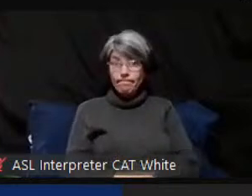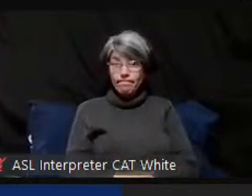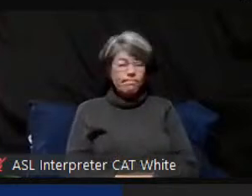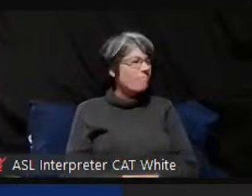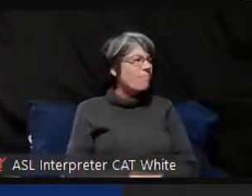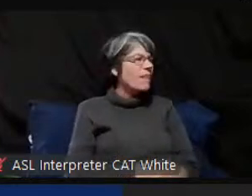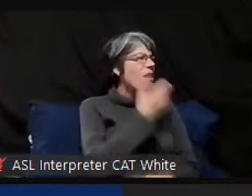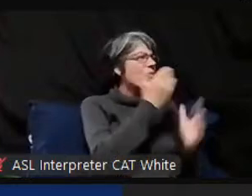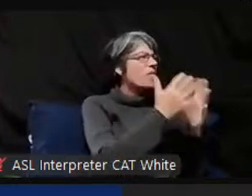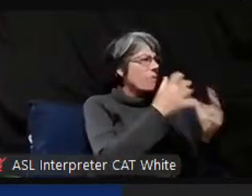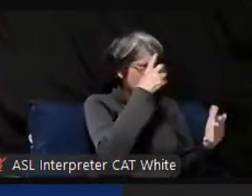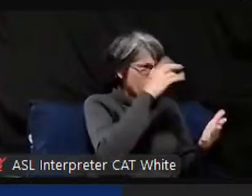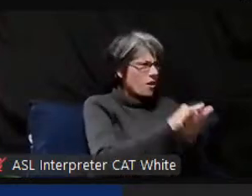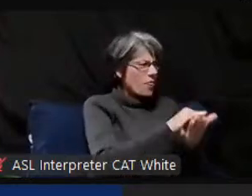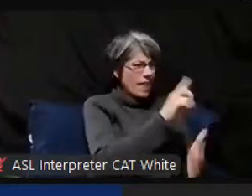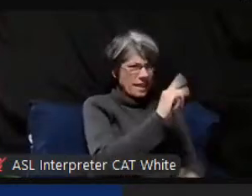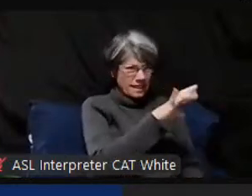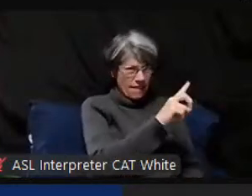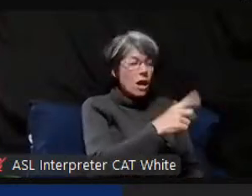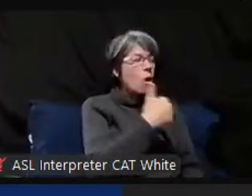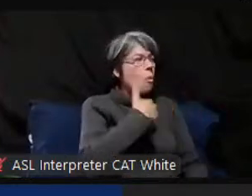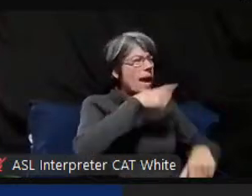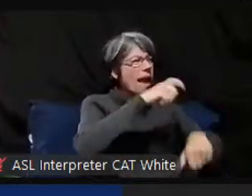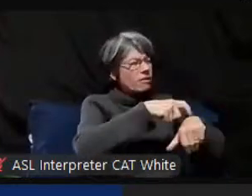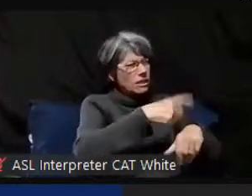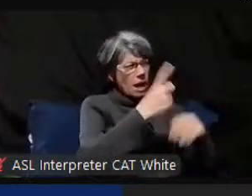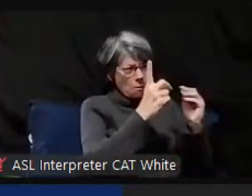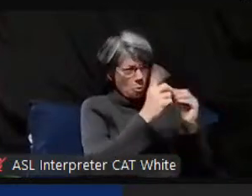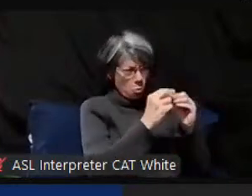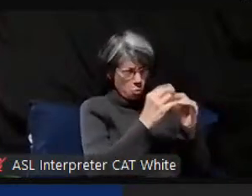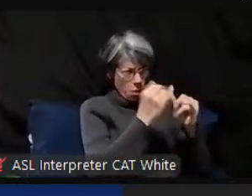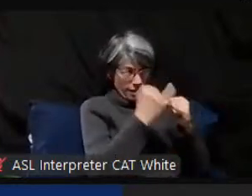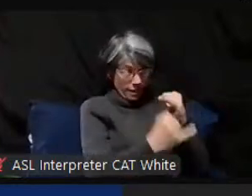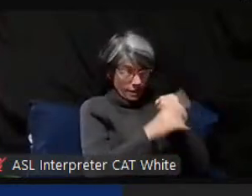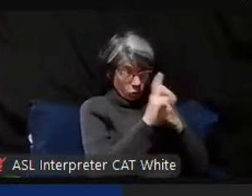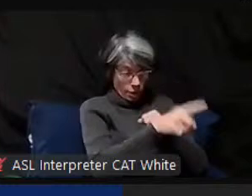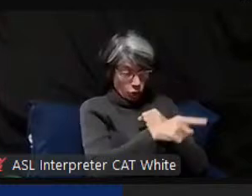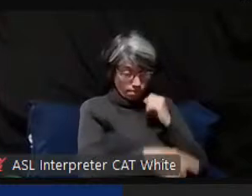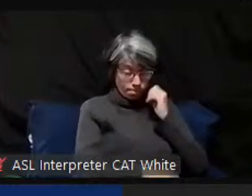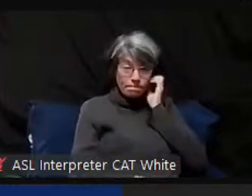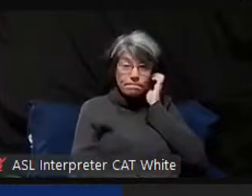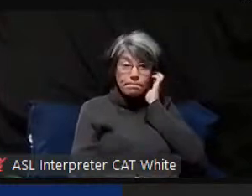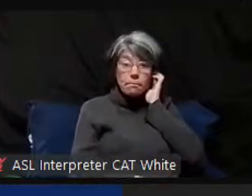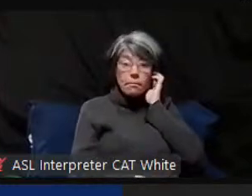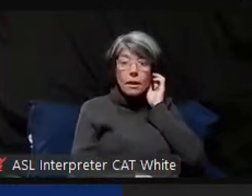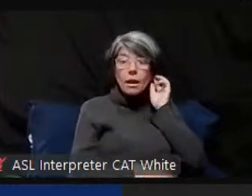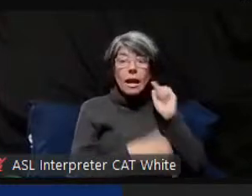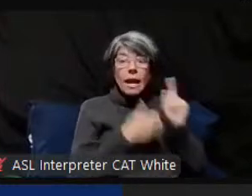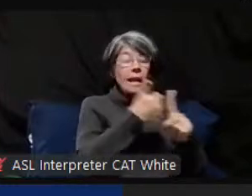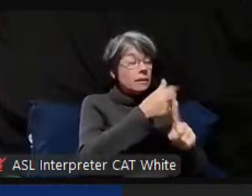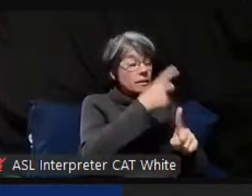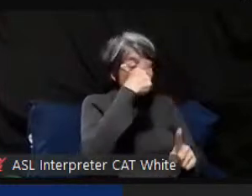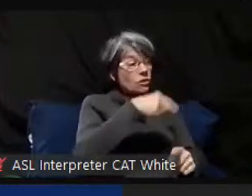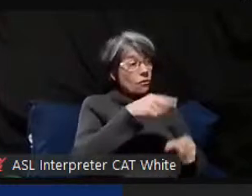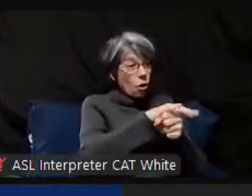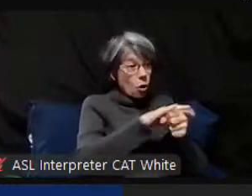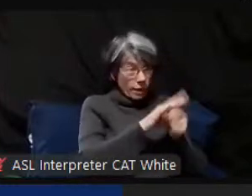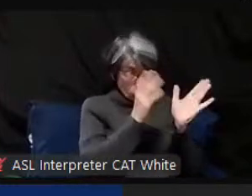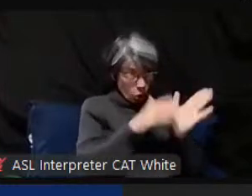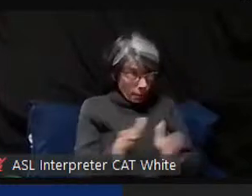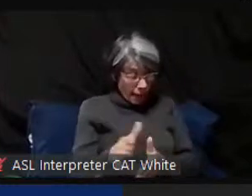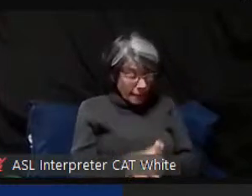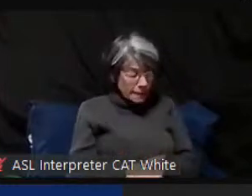Thank you very much for that, Dave. And we do have time for just this one very last question. This is going to be for regional